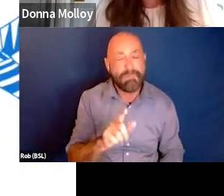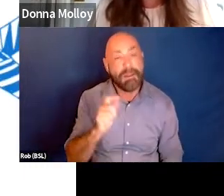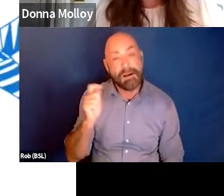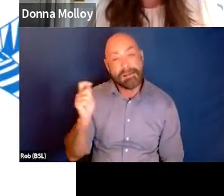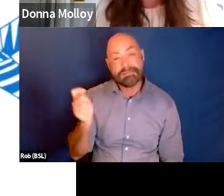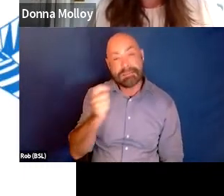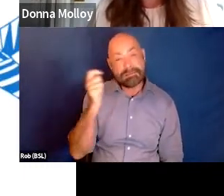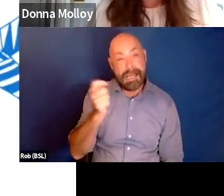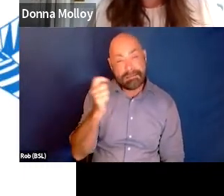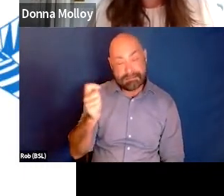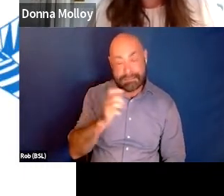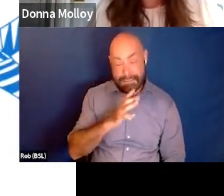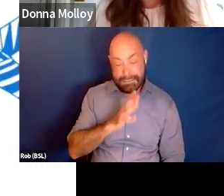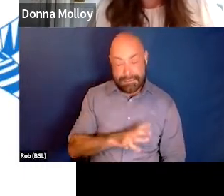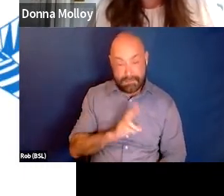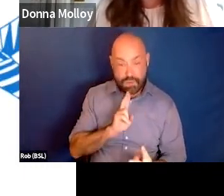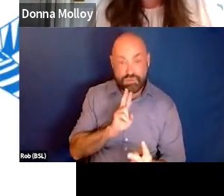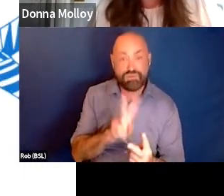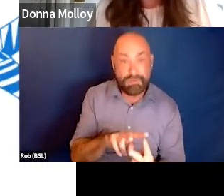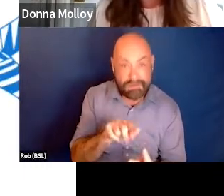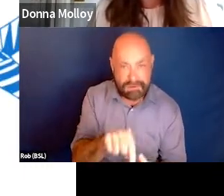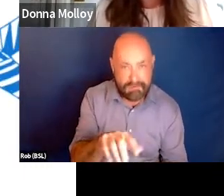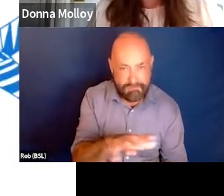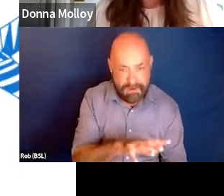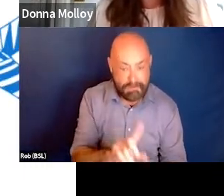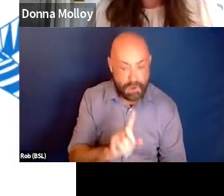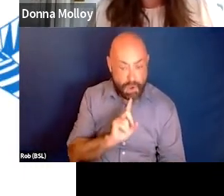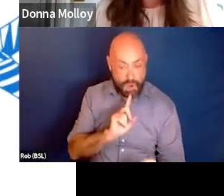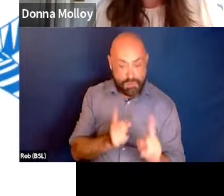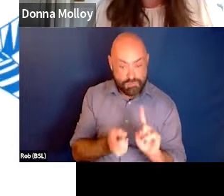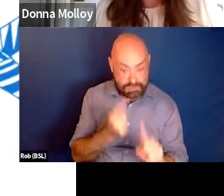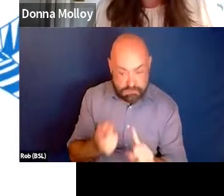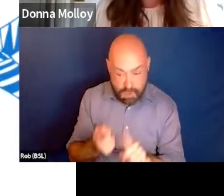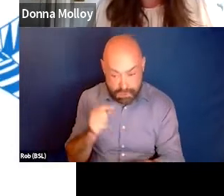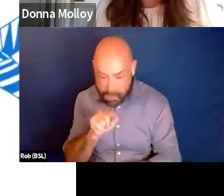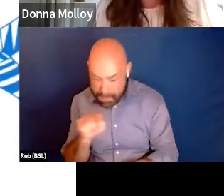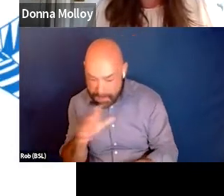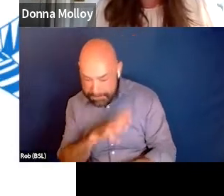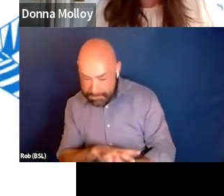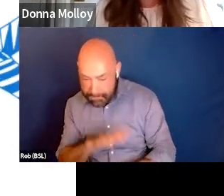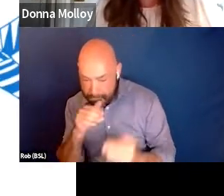on reaching families and responding to their needs in a tailored and